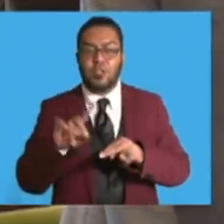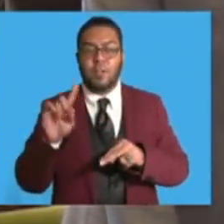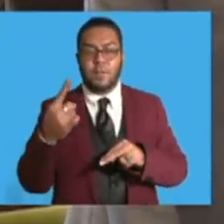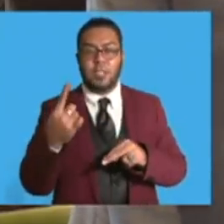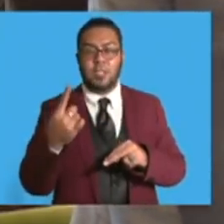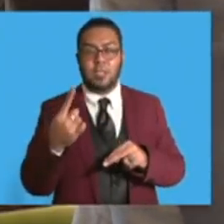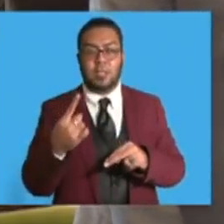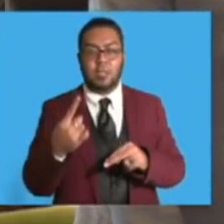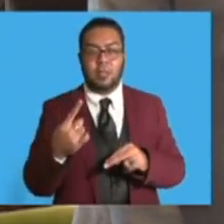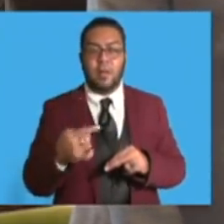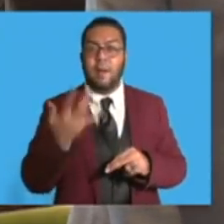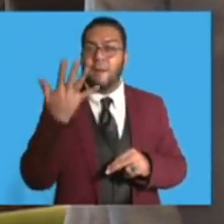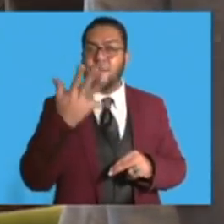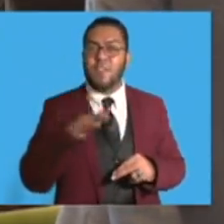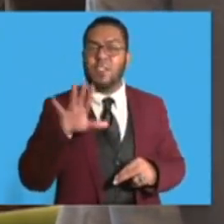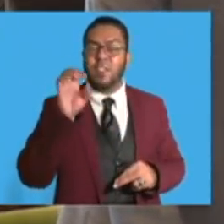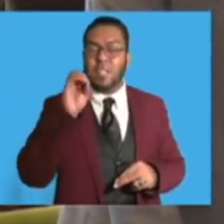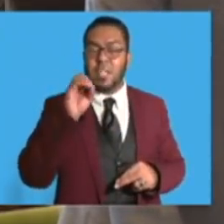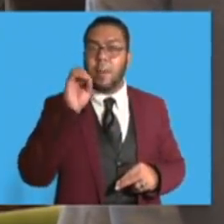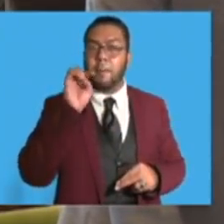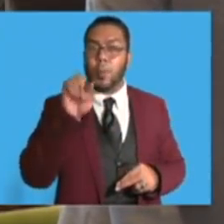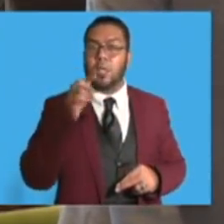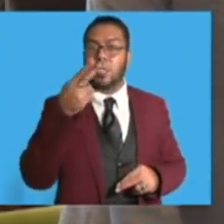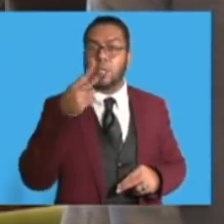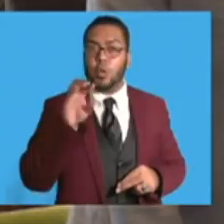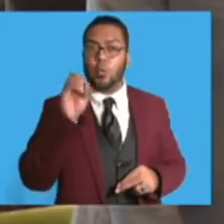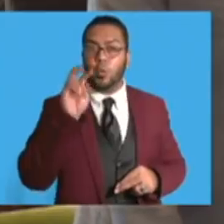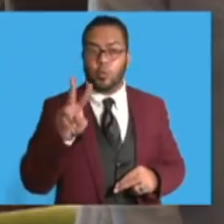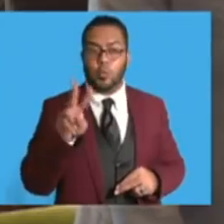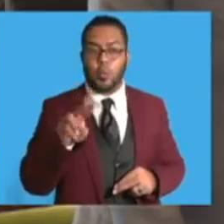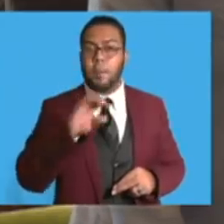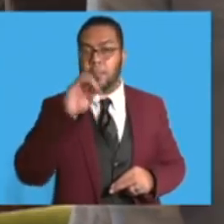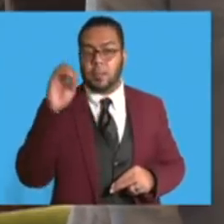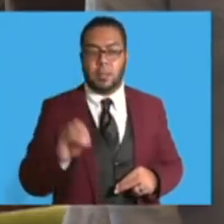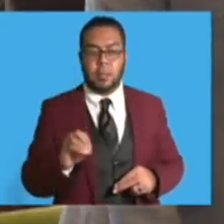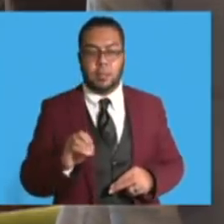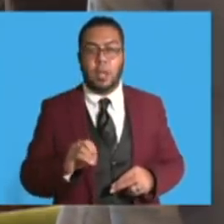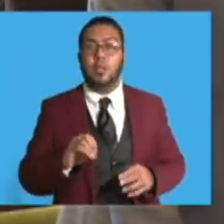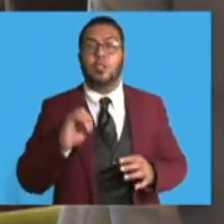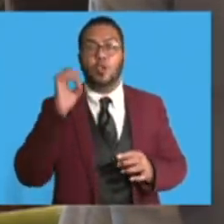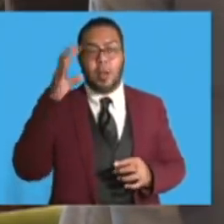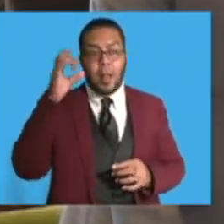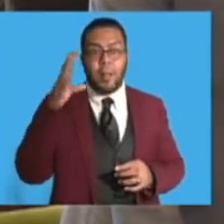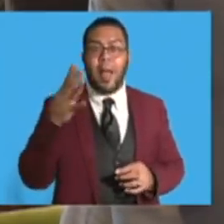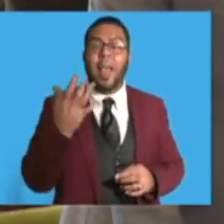Fiji First has a majority of 50.02% of the votes. SODELPA has